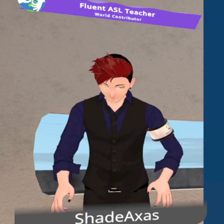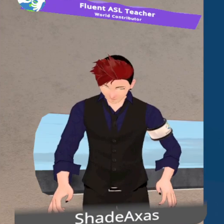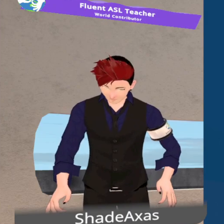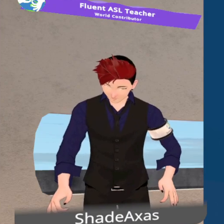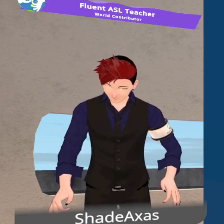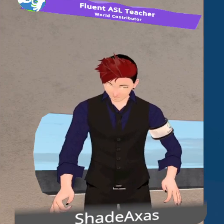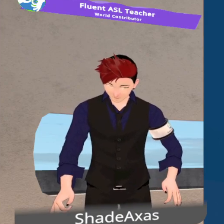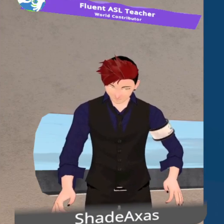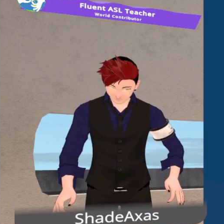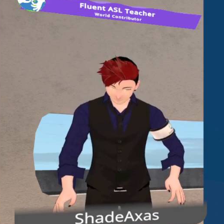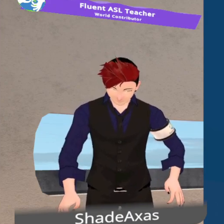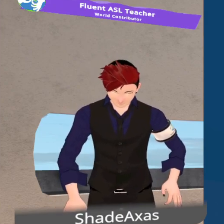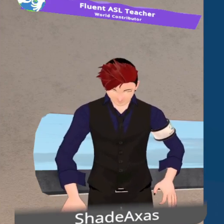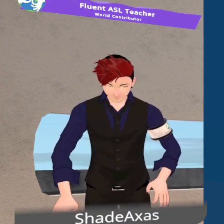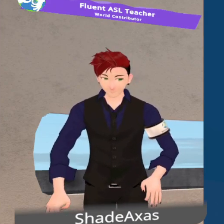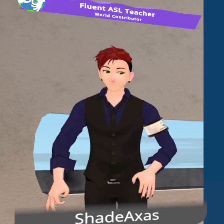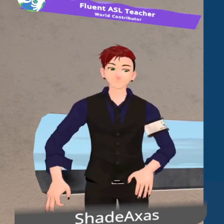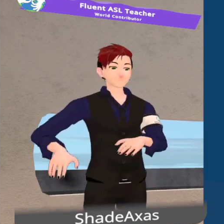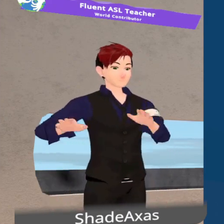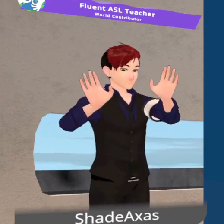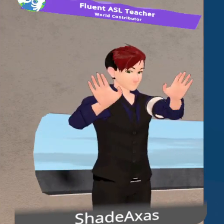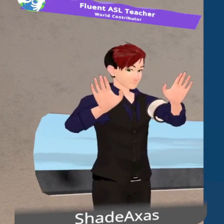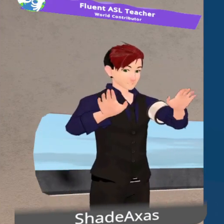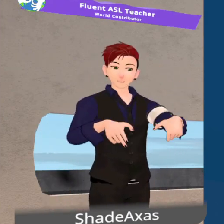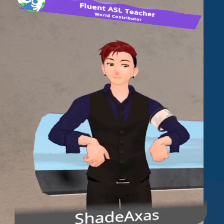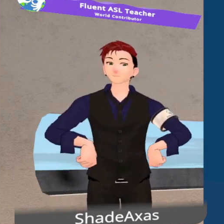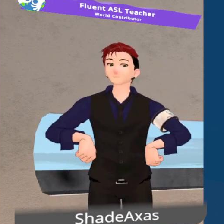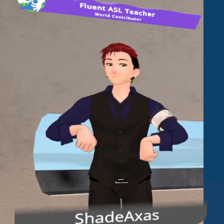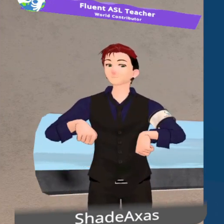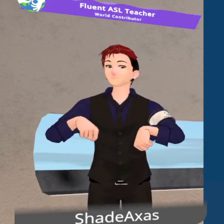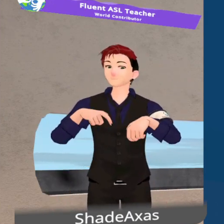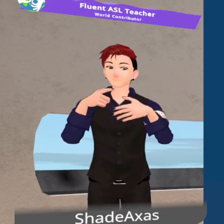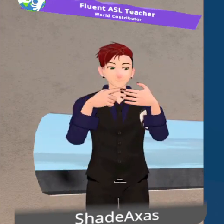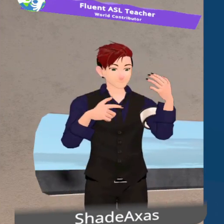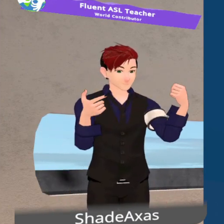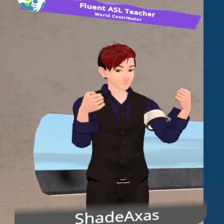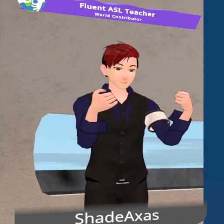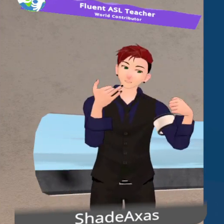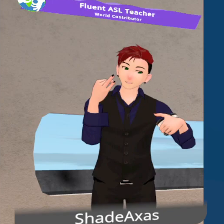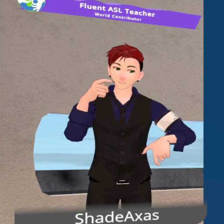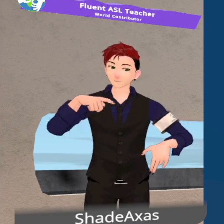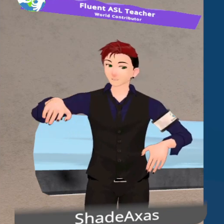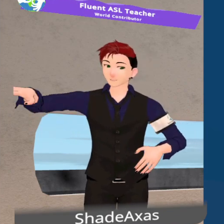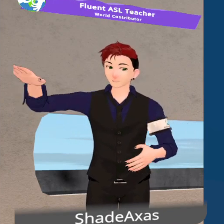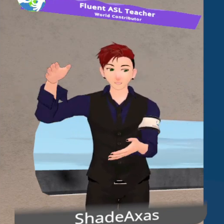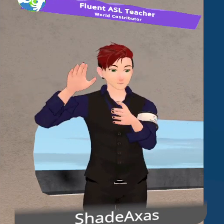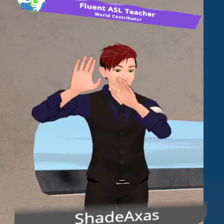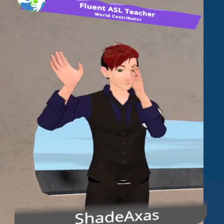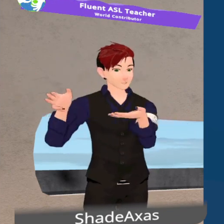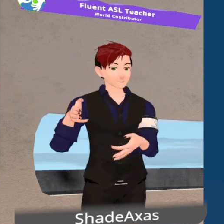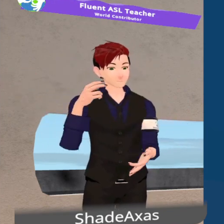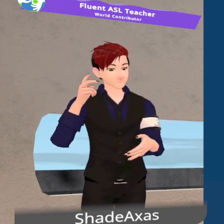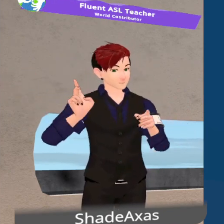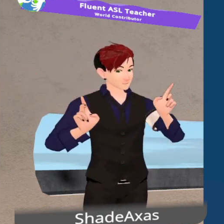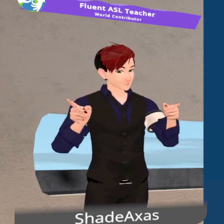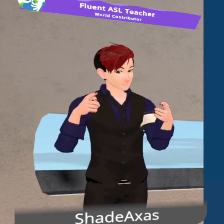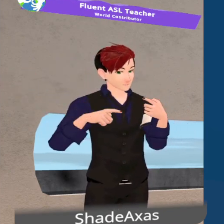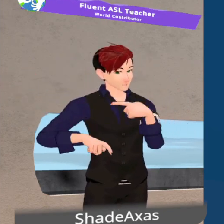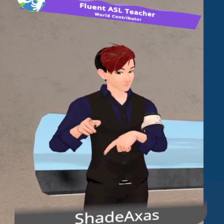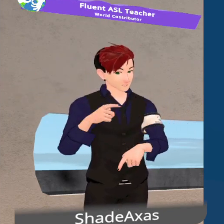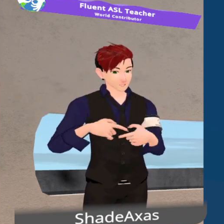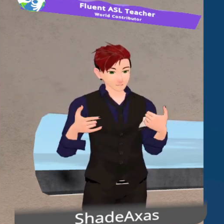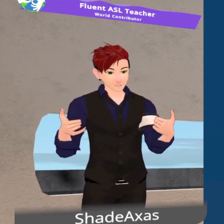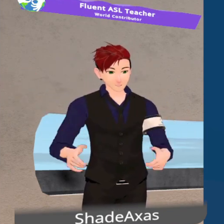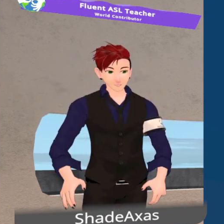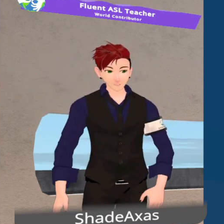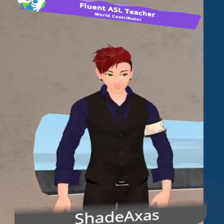where to learn sign, all that stuff. So What do you do if you're out in a world and you see